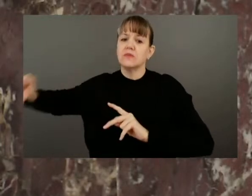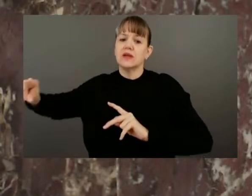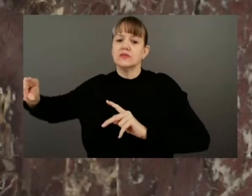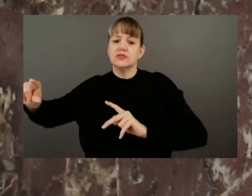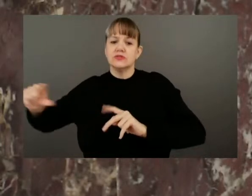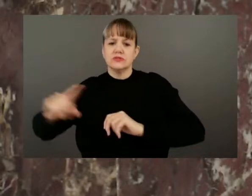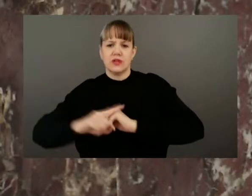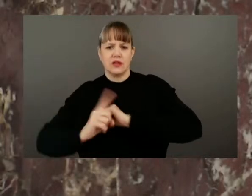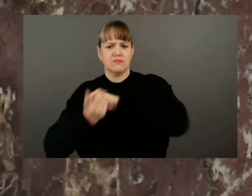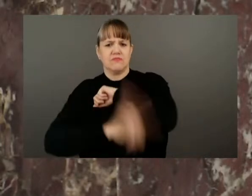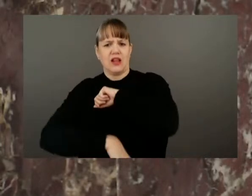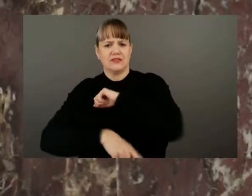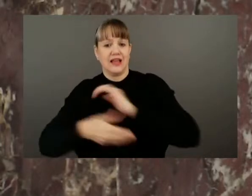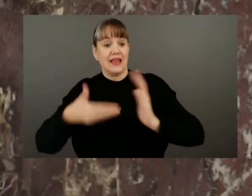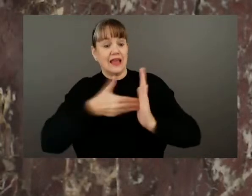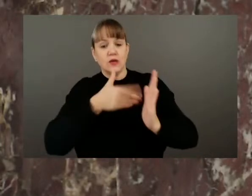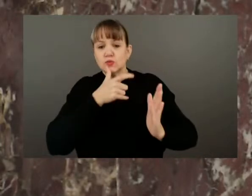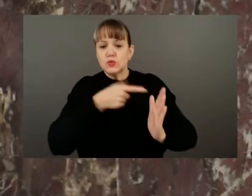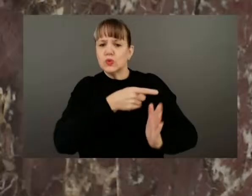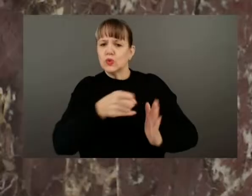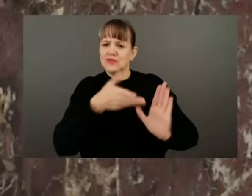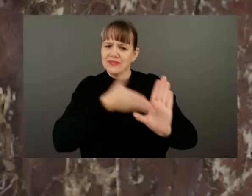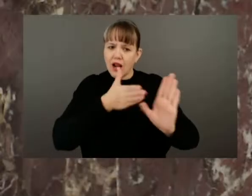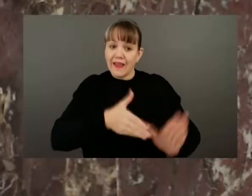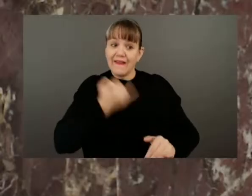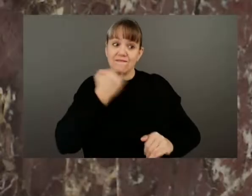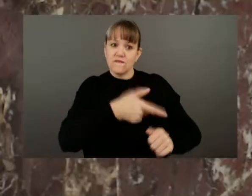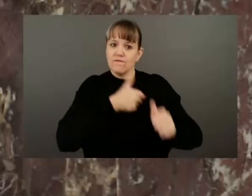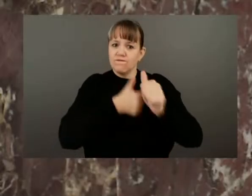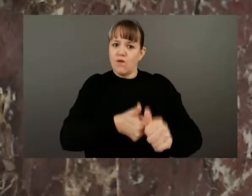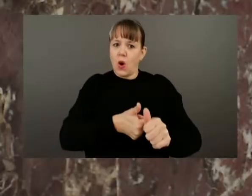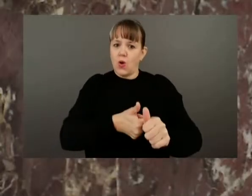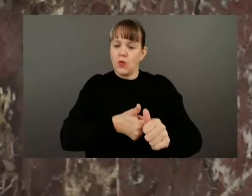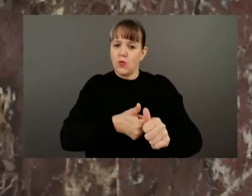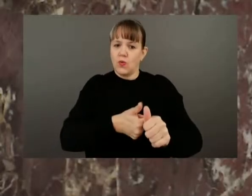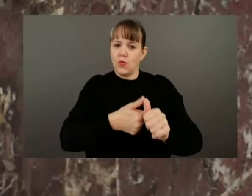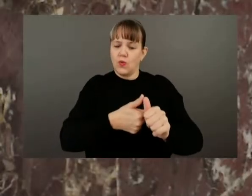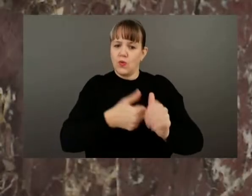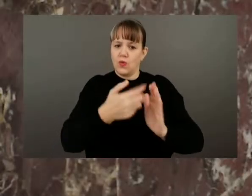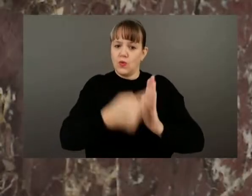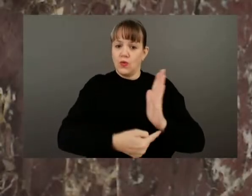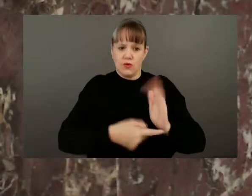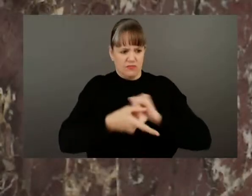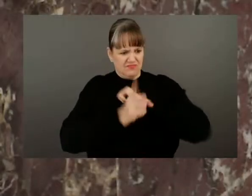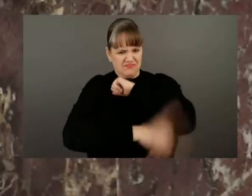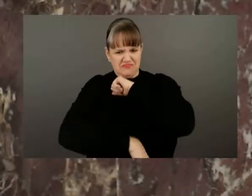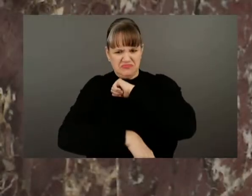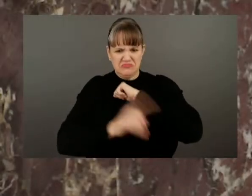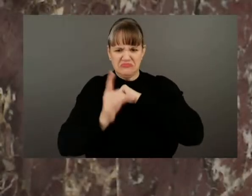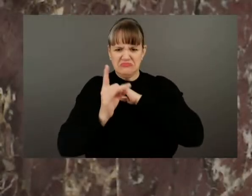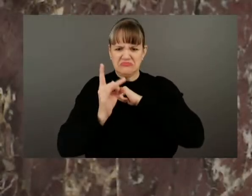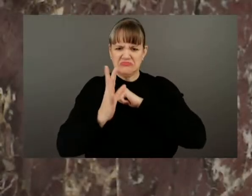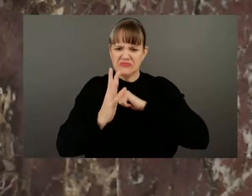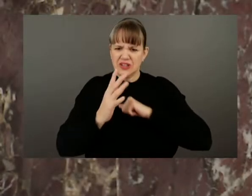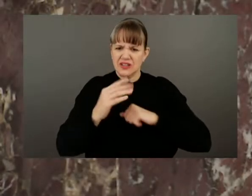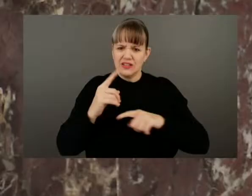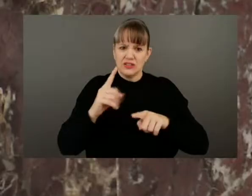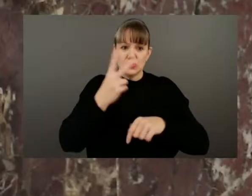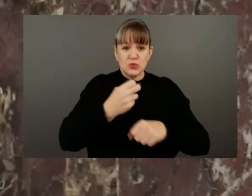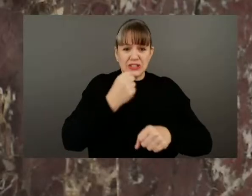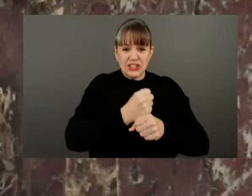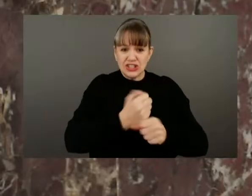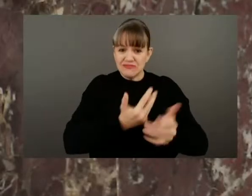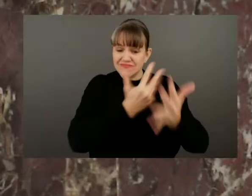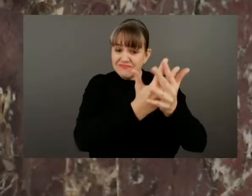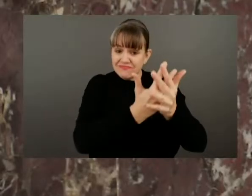with penalties, harsh penalties, of 2-year prison sentences and $500,000